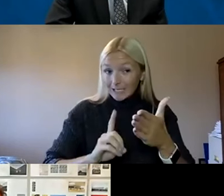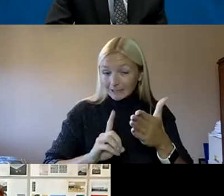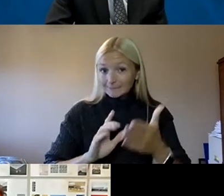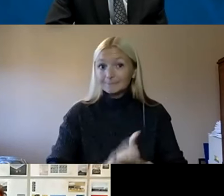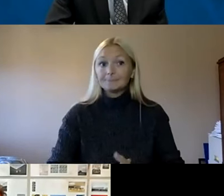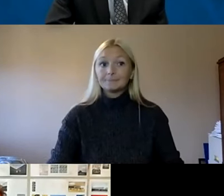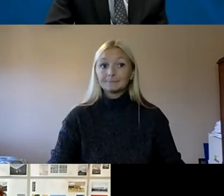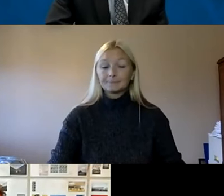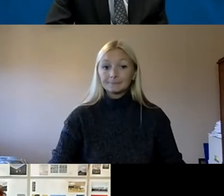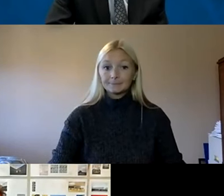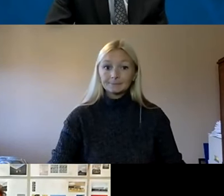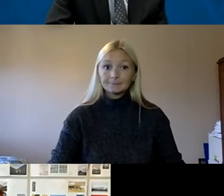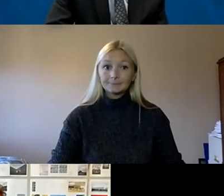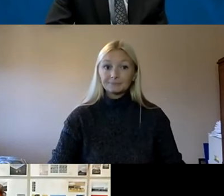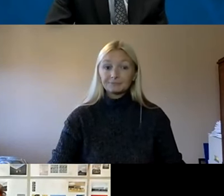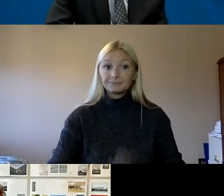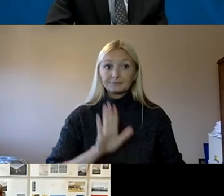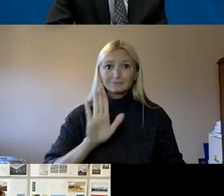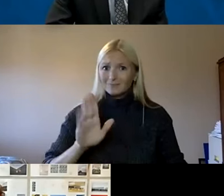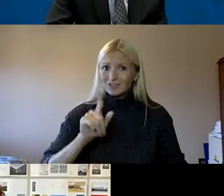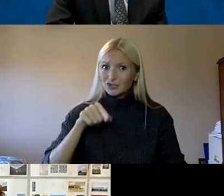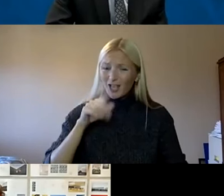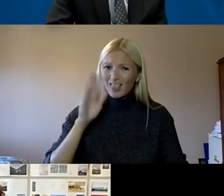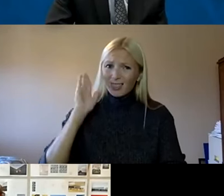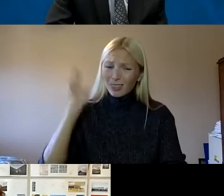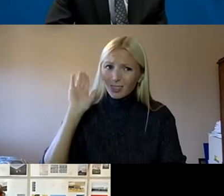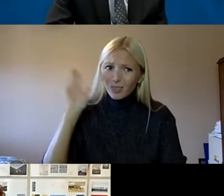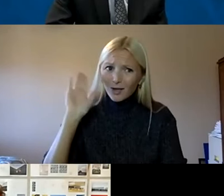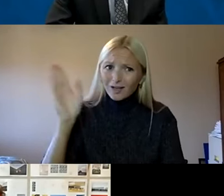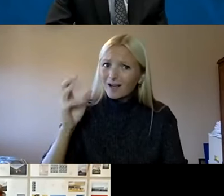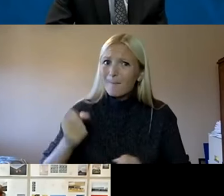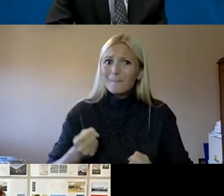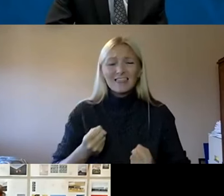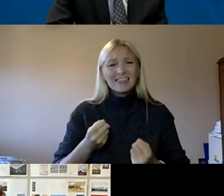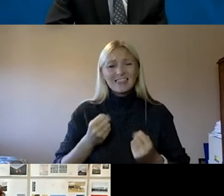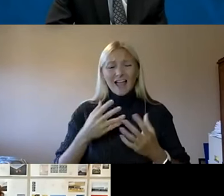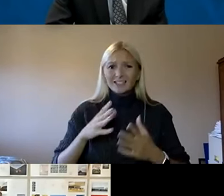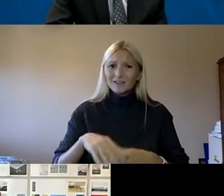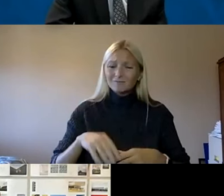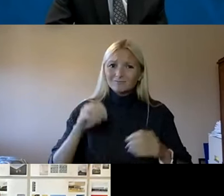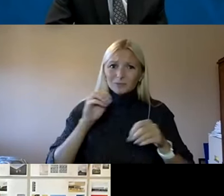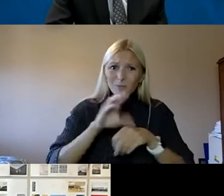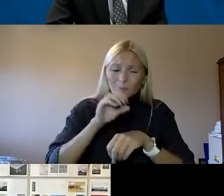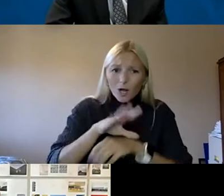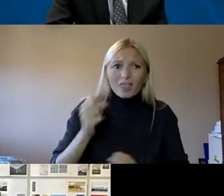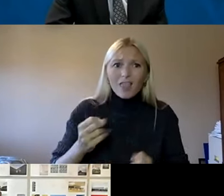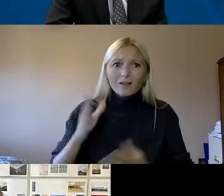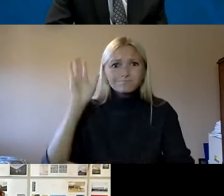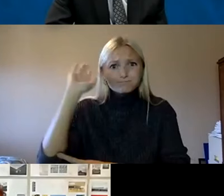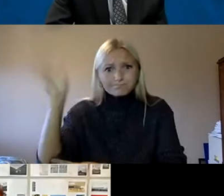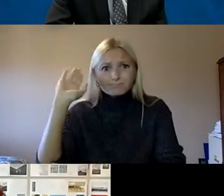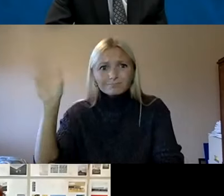Engage, Create. She has lectured, conducted workshops, presented keynote conference talks, and deliver a